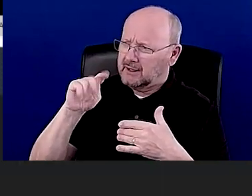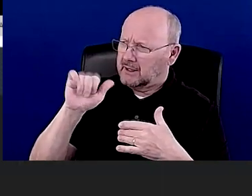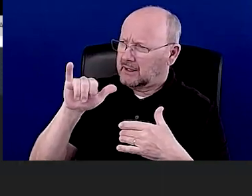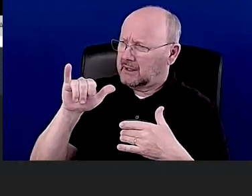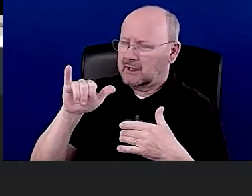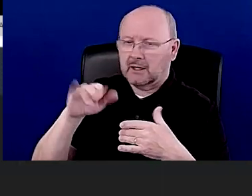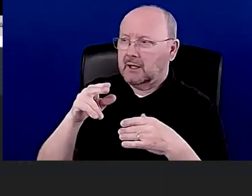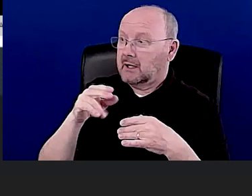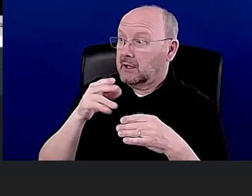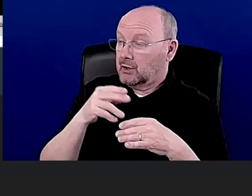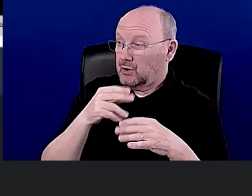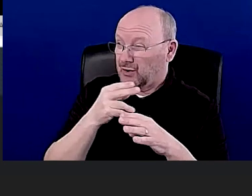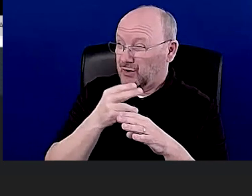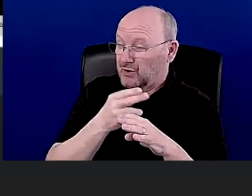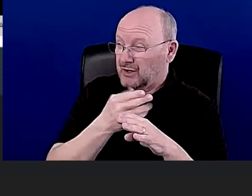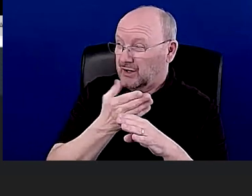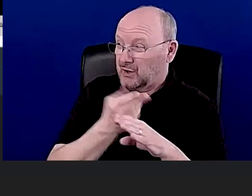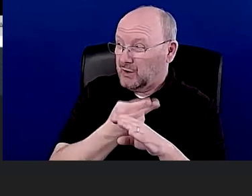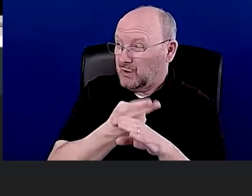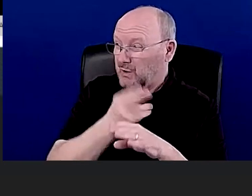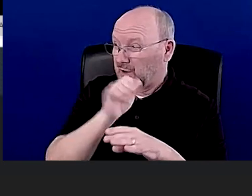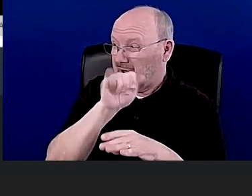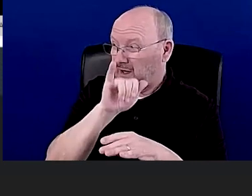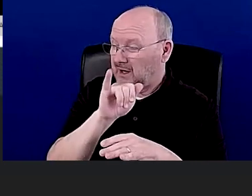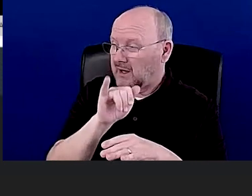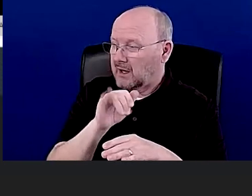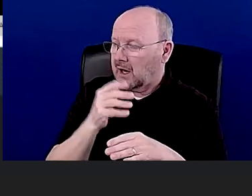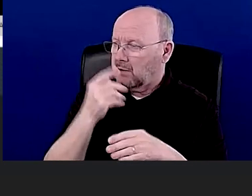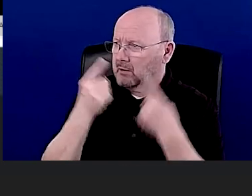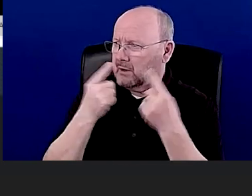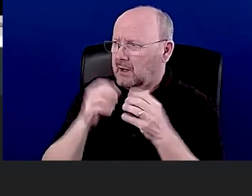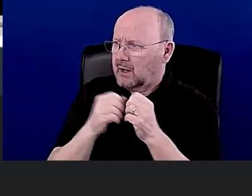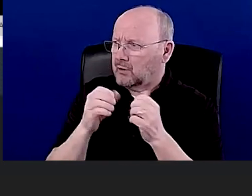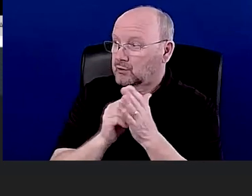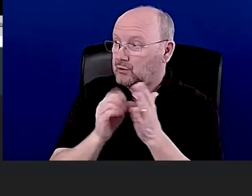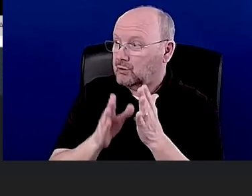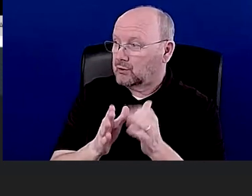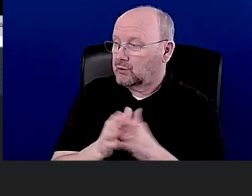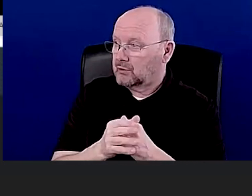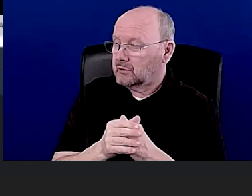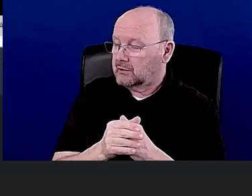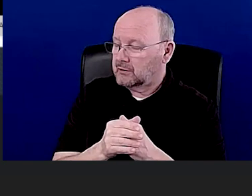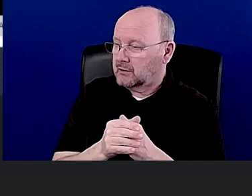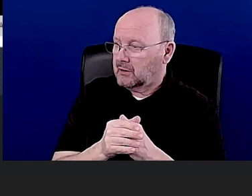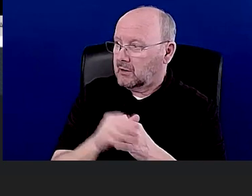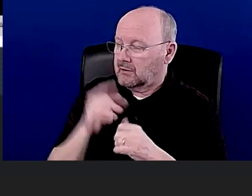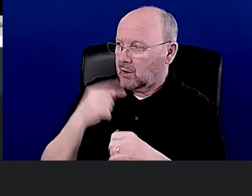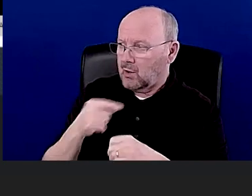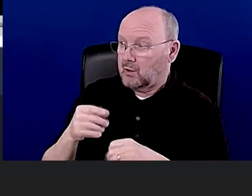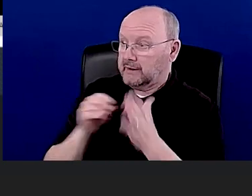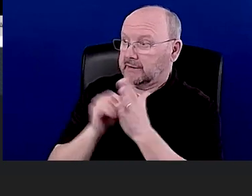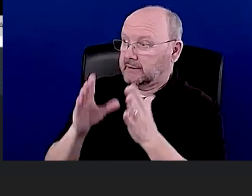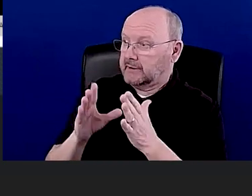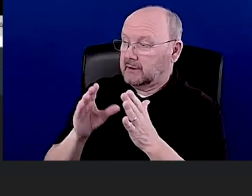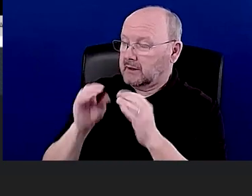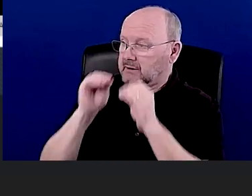but I'm wondering how students will see that. They'll be like, well, a teacher just used AI to do all this stuff. Like,